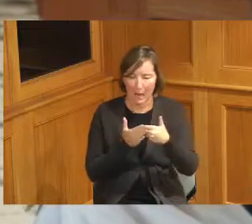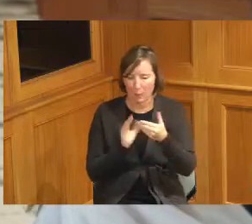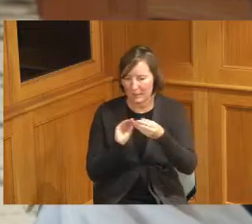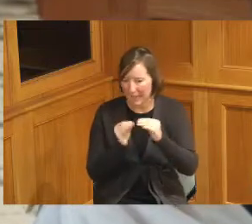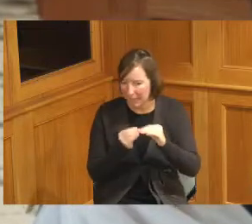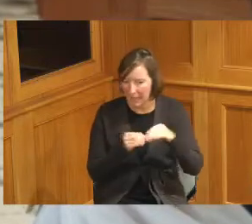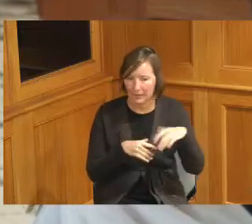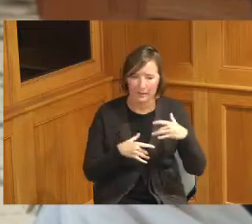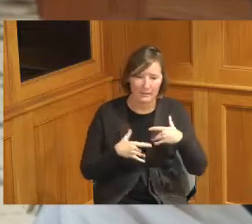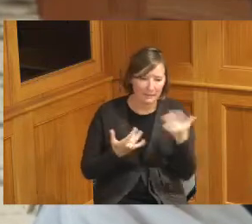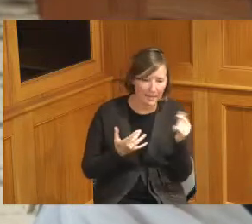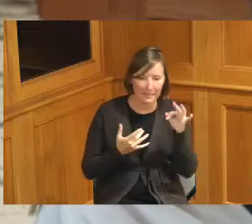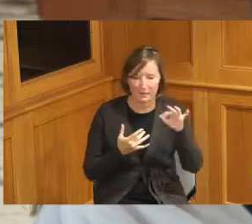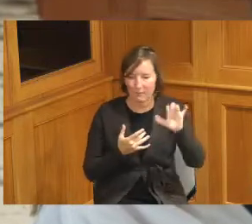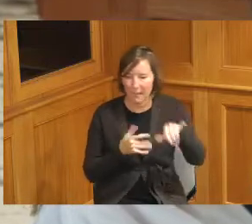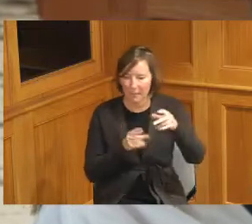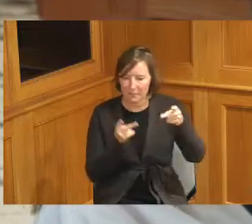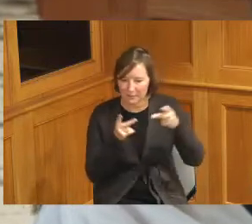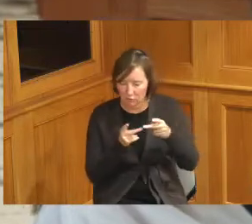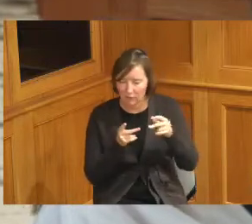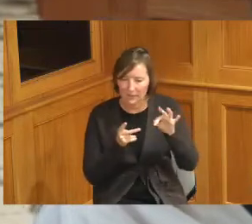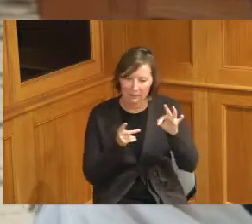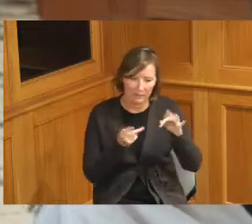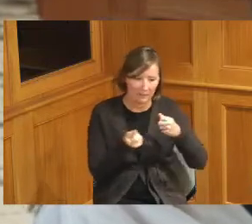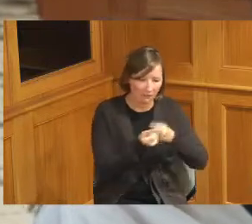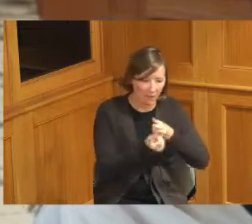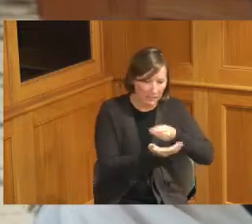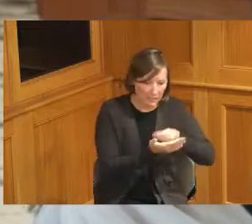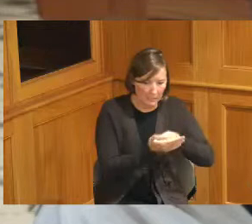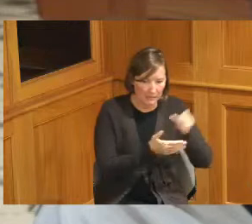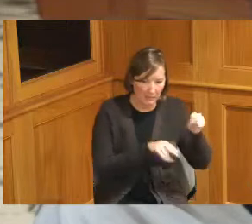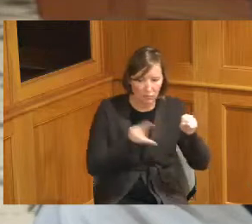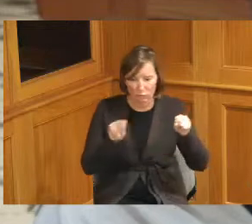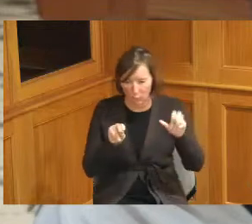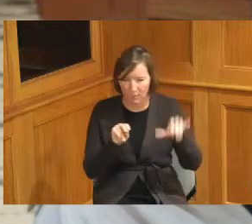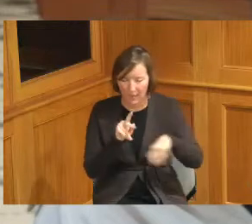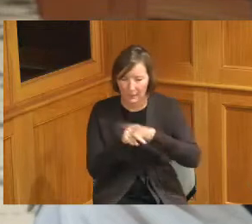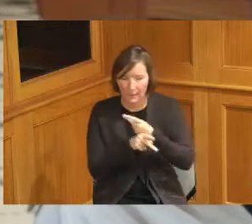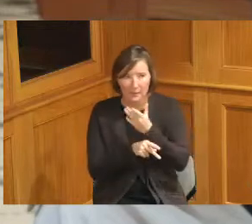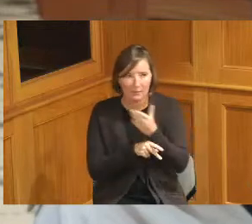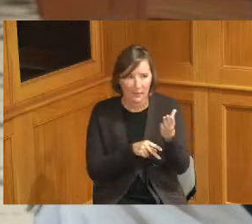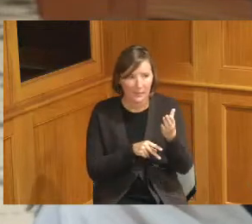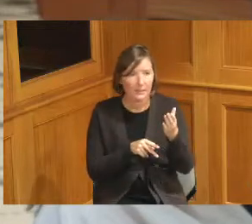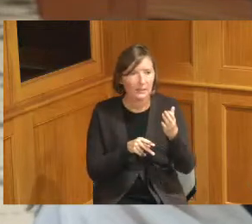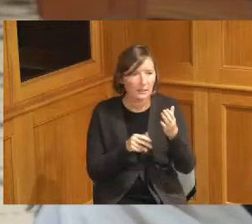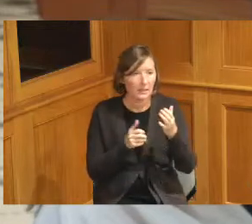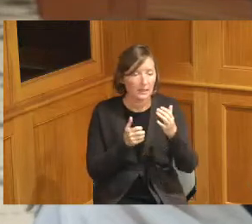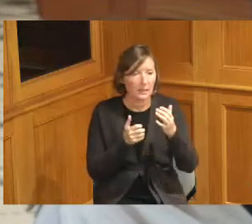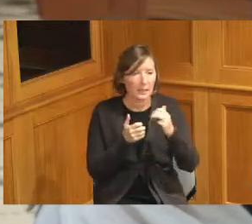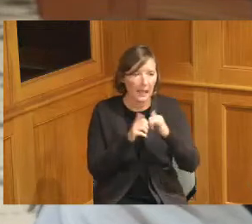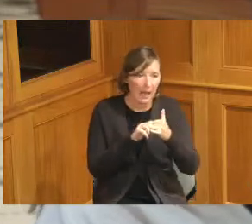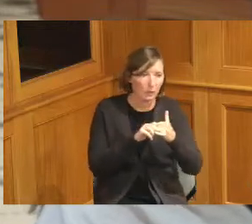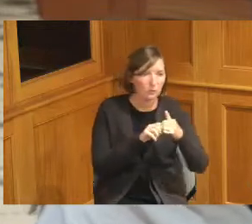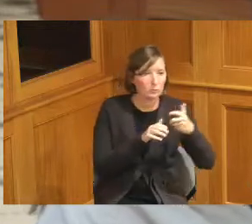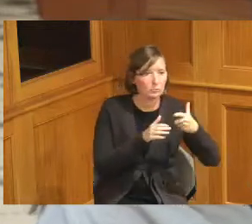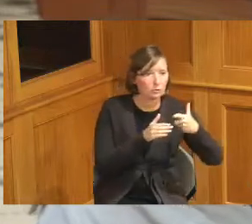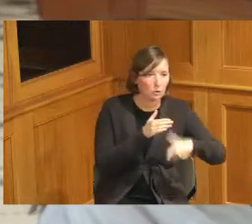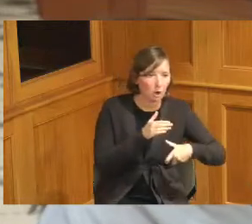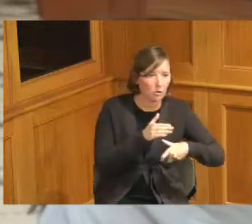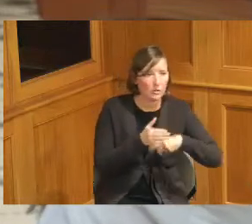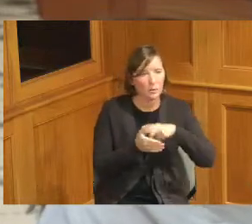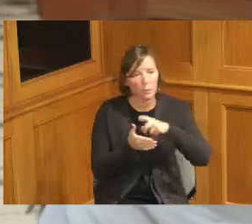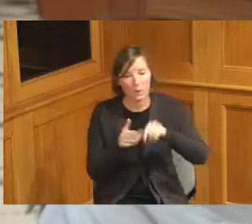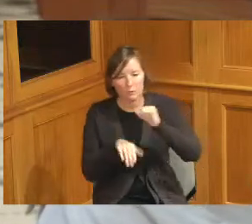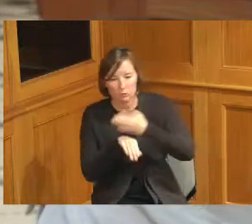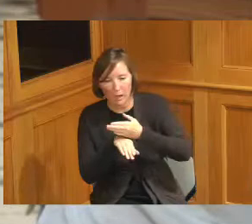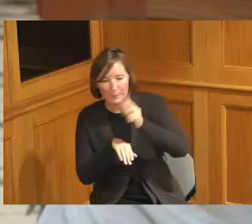classified status of positions, whether they're funded or not, things like that. So once the budget gets approved, we manage that internally in HR to make sure that we know what jobs can be